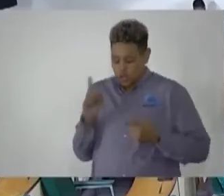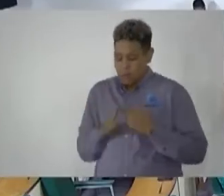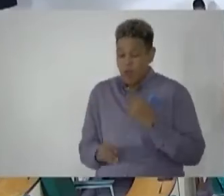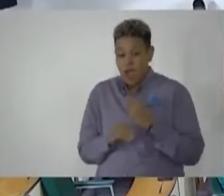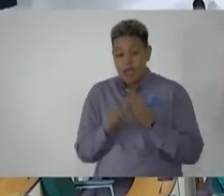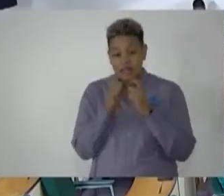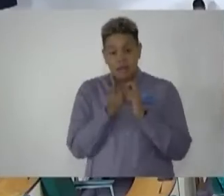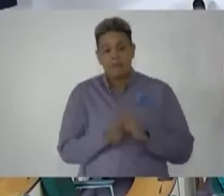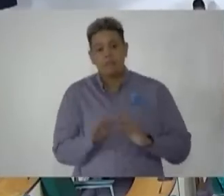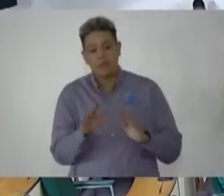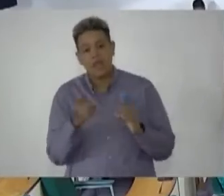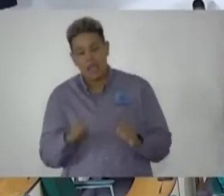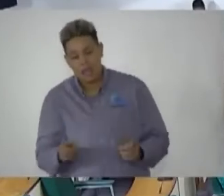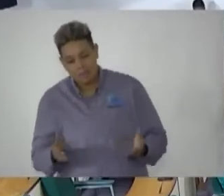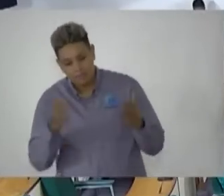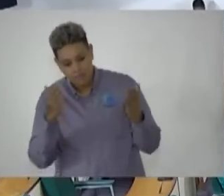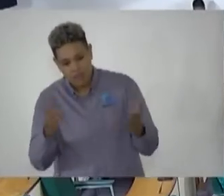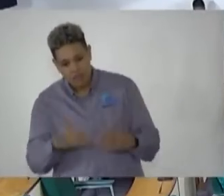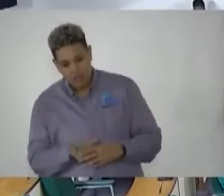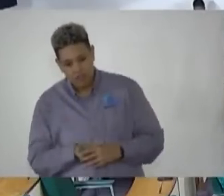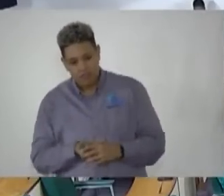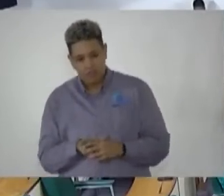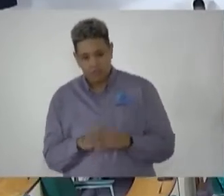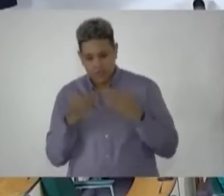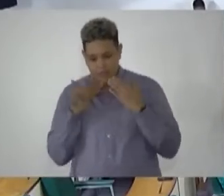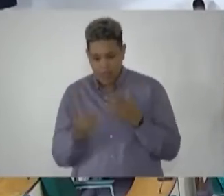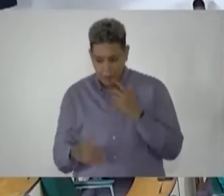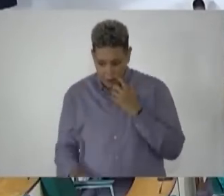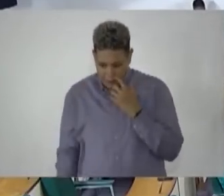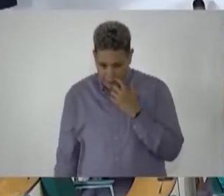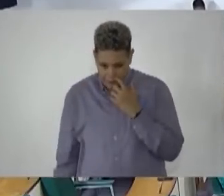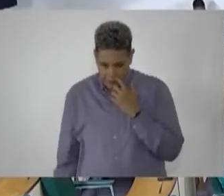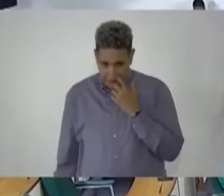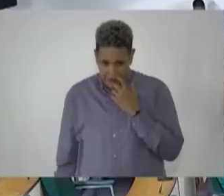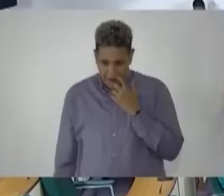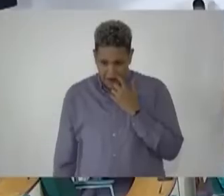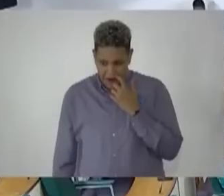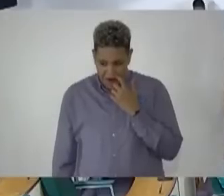the amendments that are flowing from it. Thank you, Mr. President.